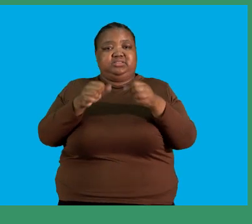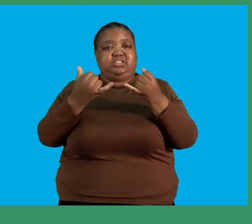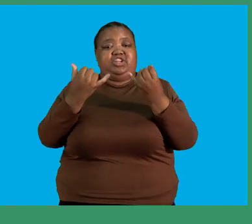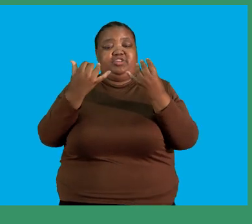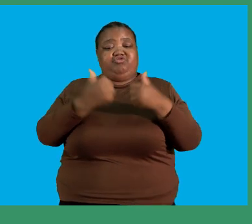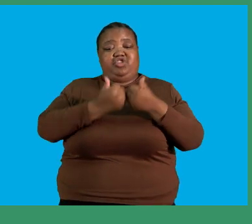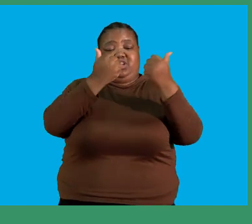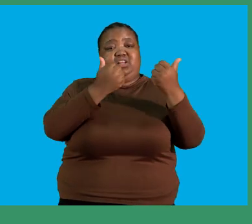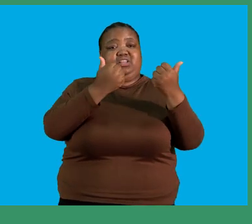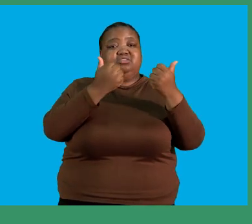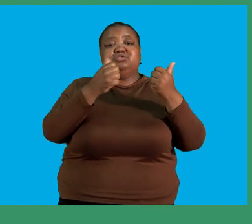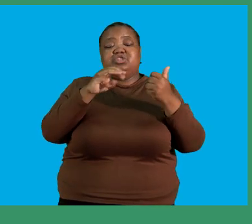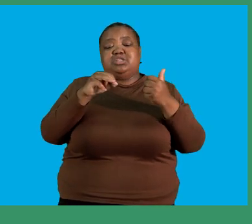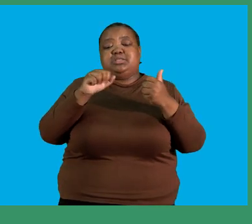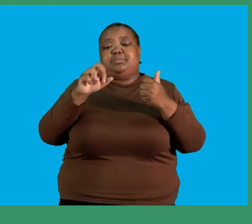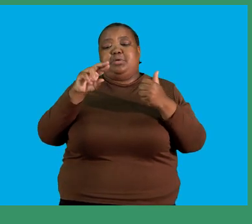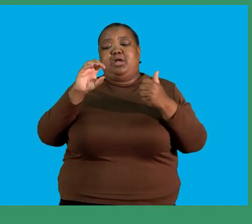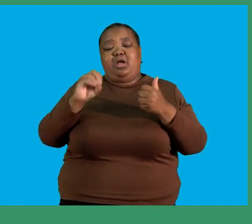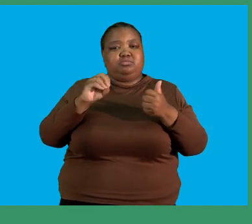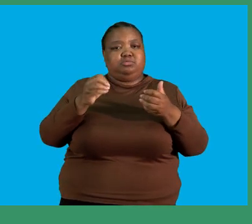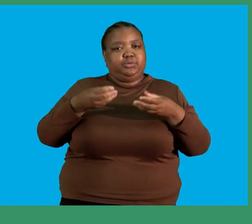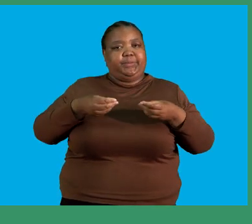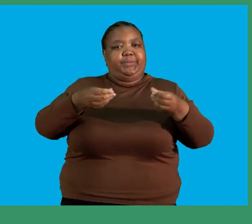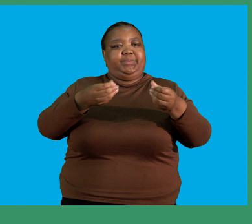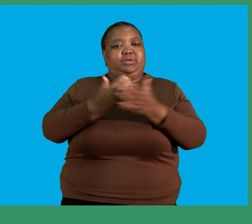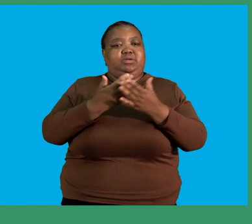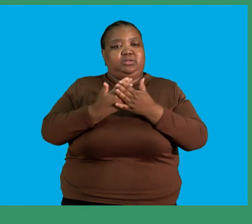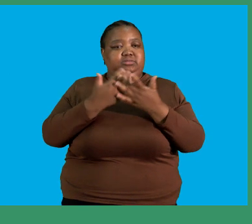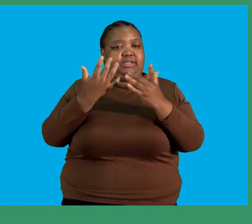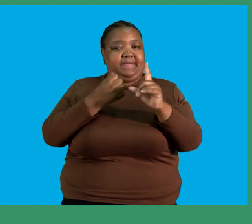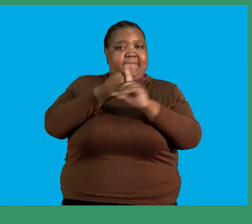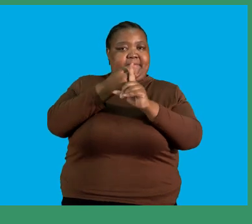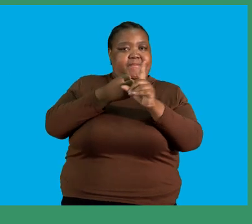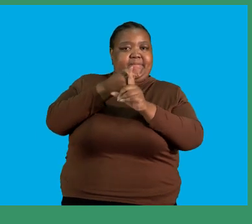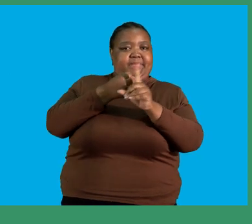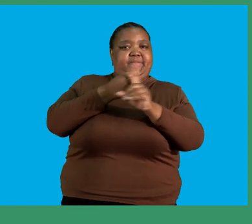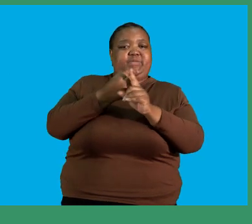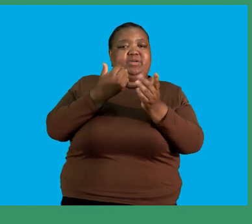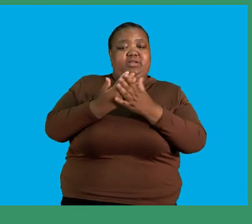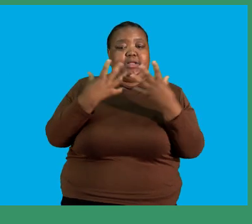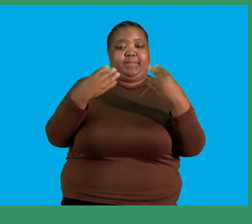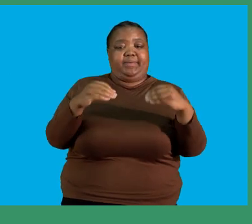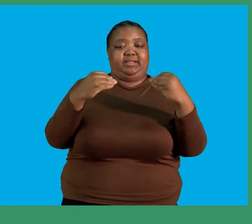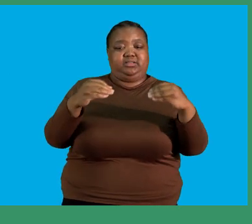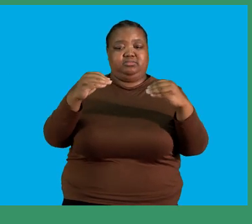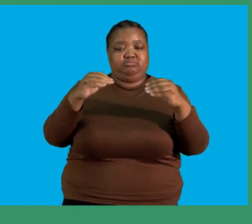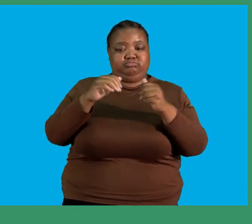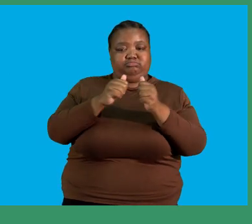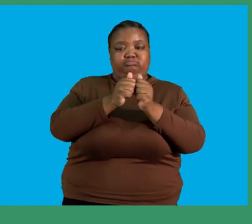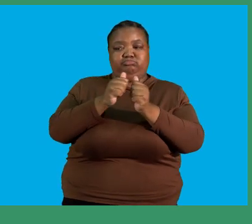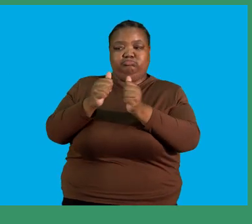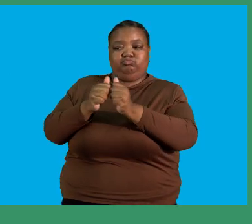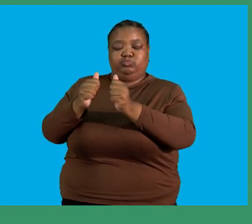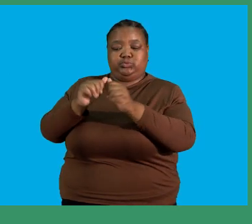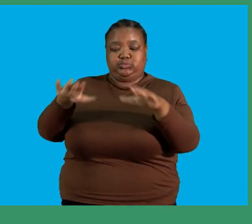to become one so that they can overcome the challenges of the macro. Now, we can also lobby, which means that